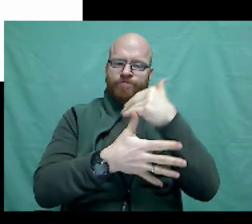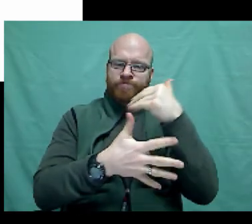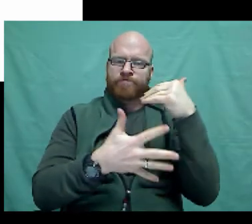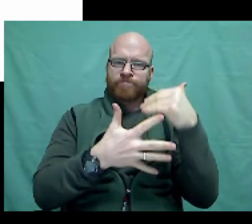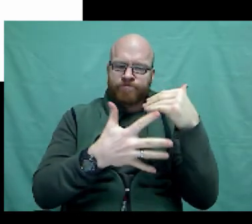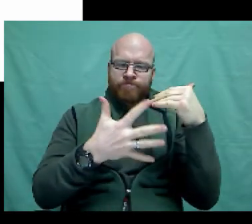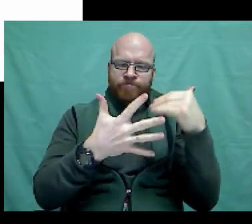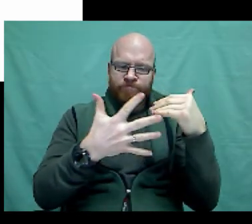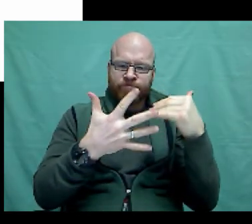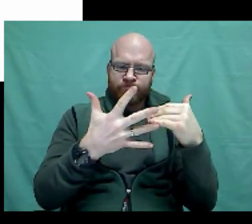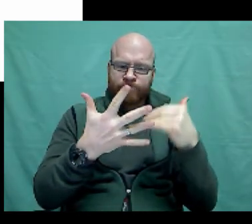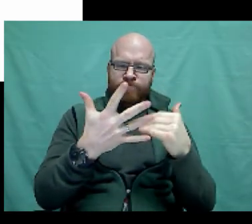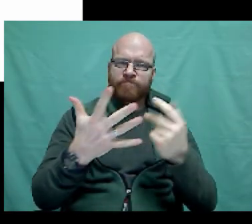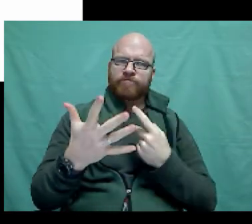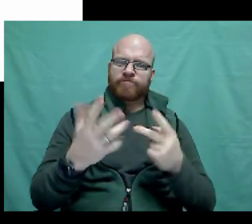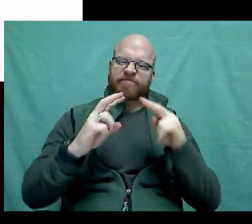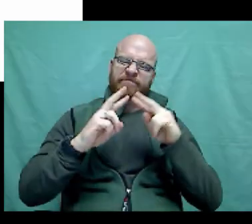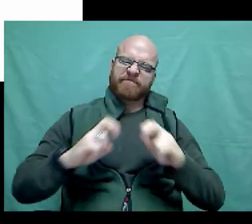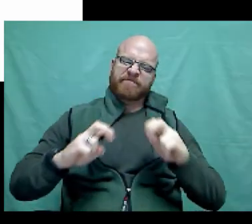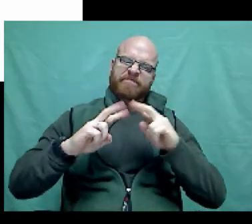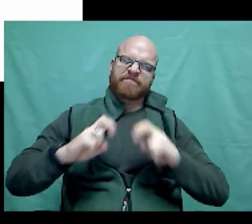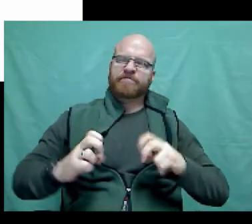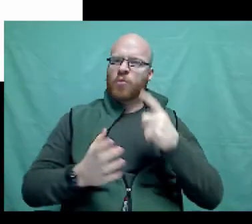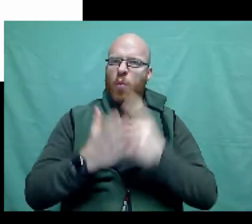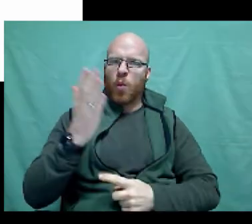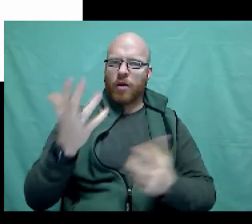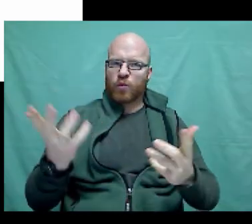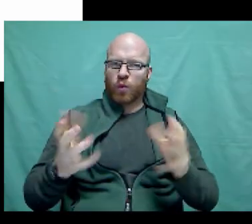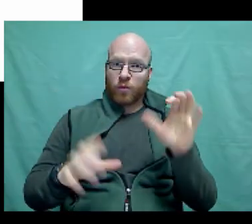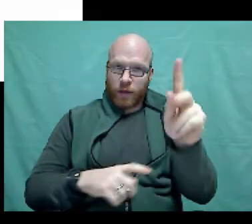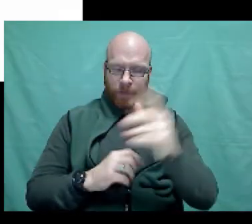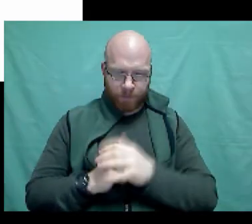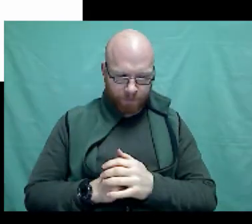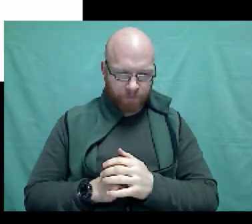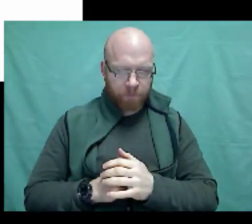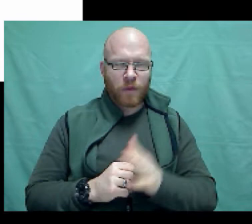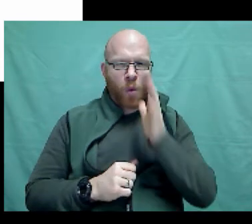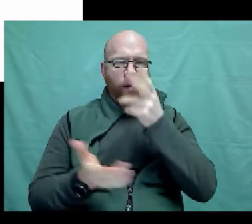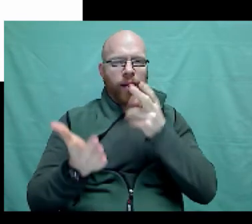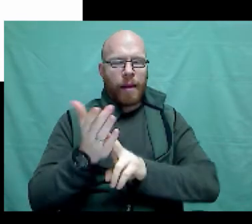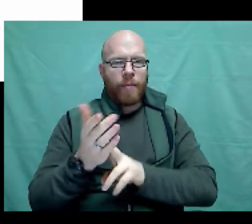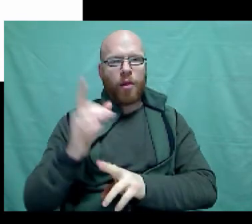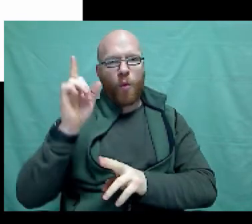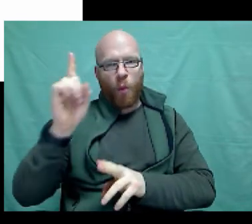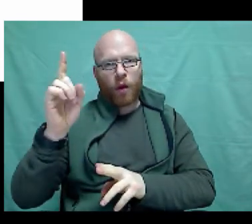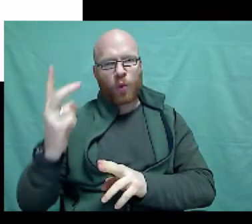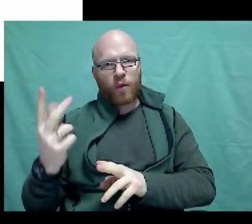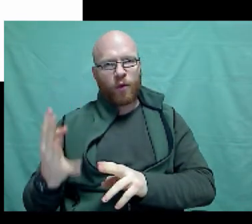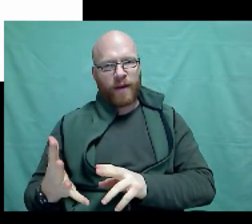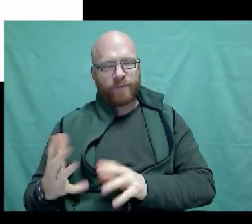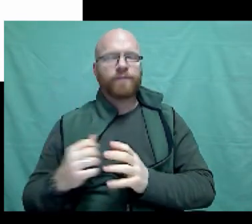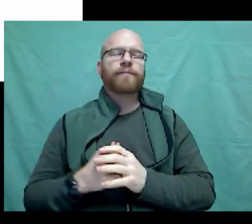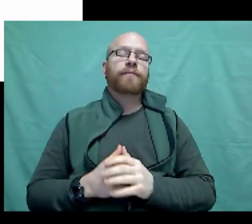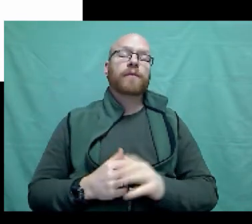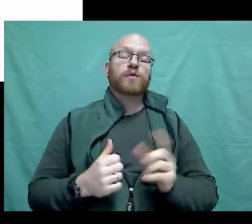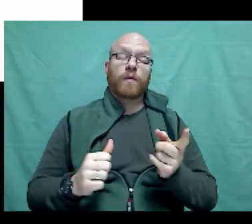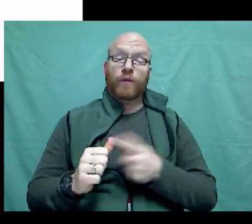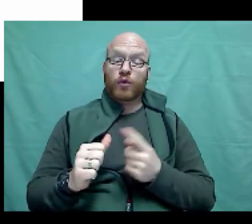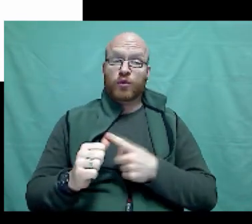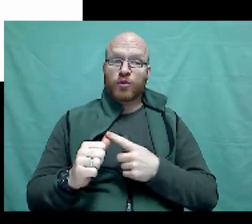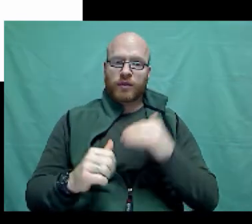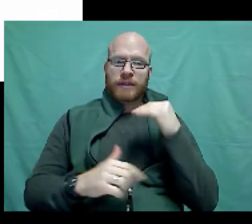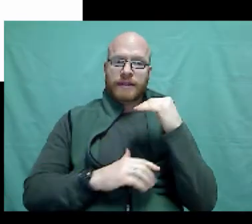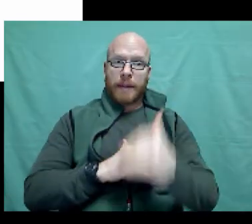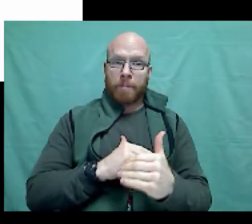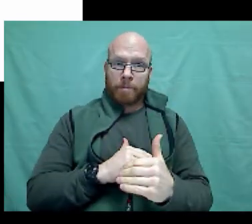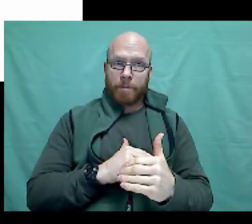five-step process to solve them. It helps us analyze what we need to do and how to do it. I'll be labeling them 1 through 5 as we go along.